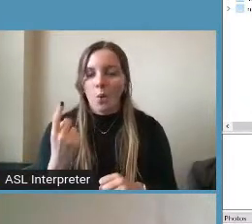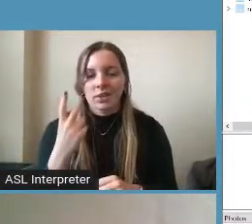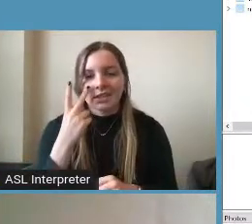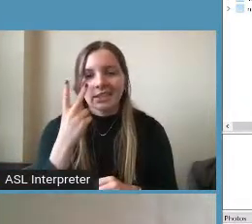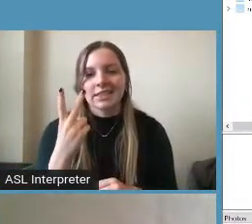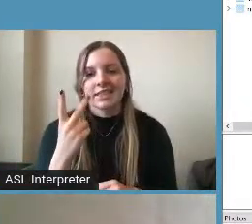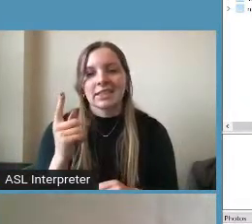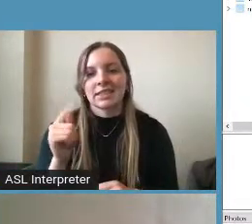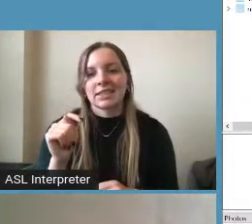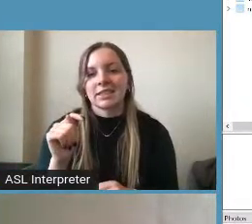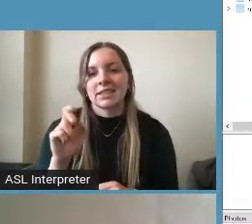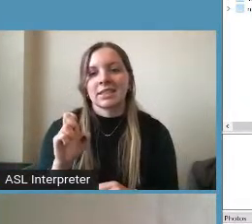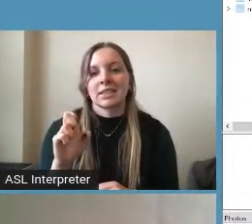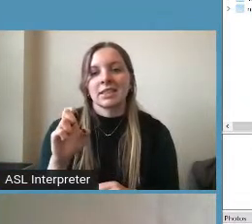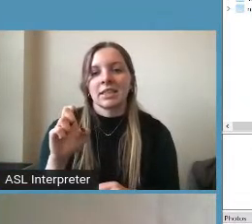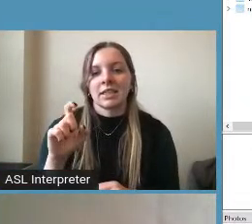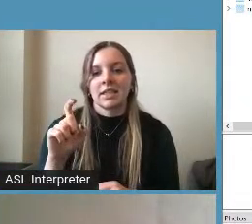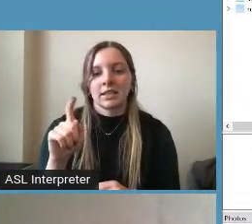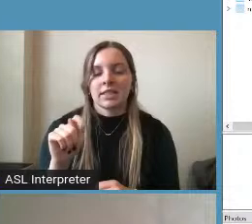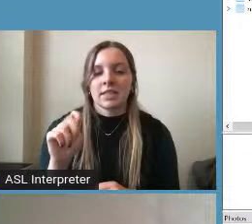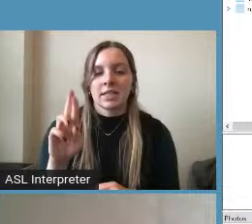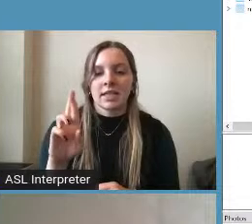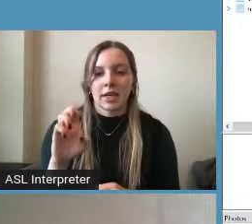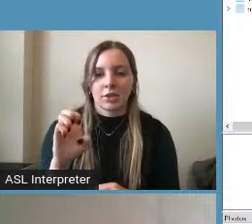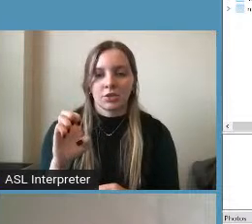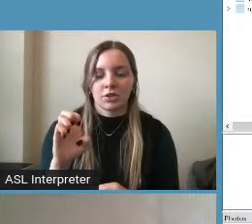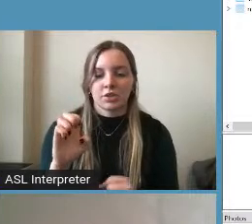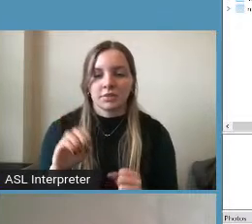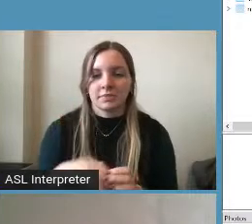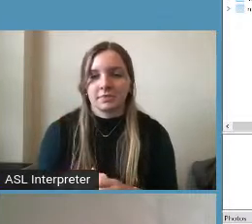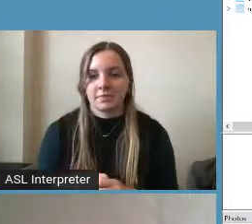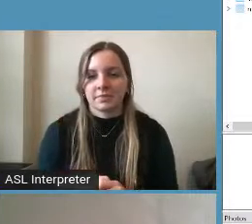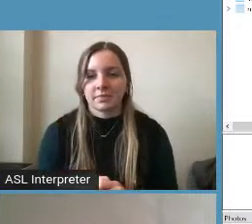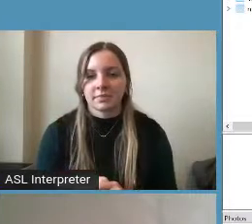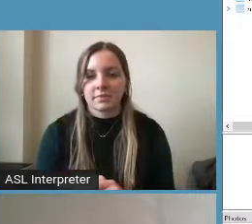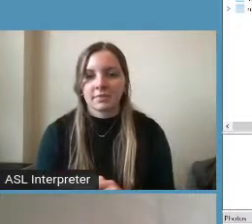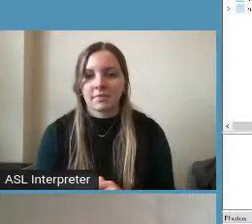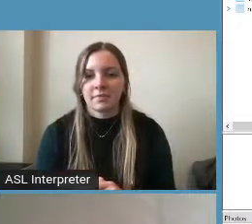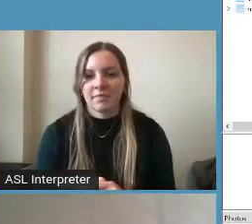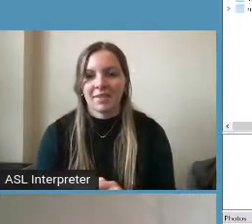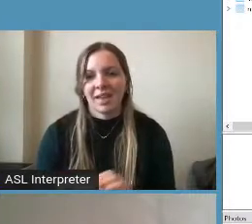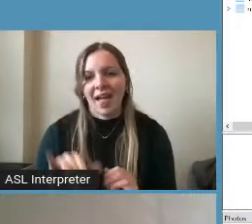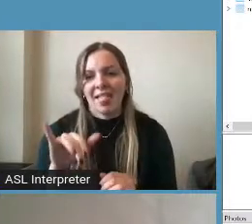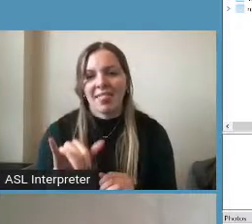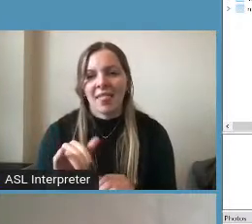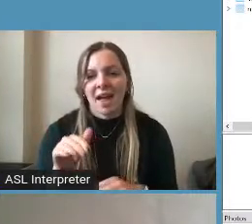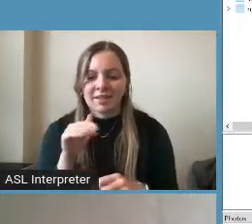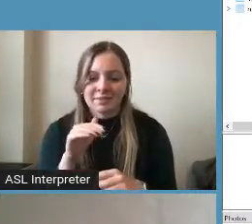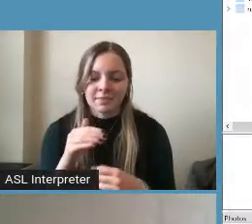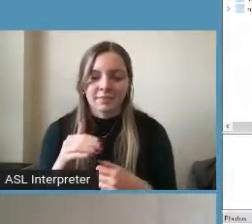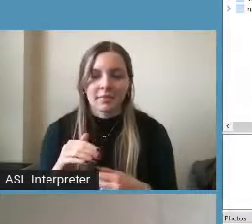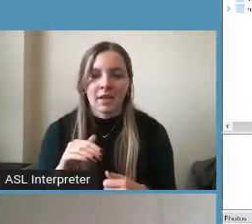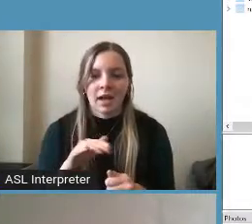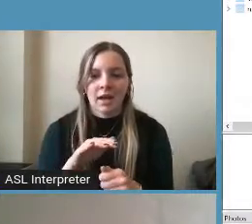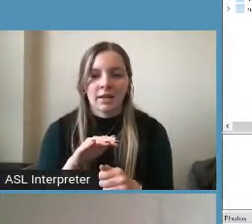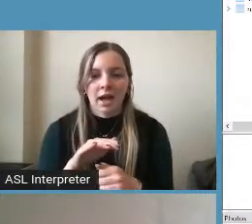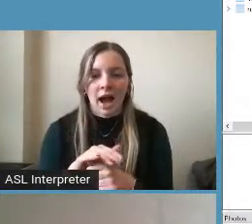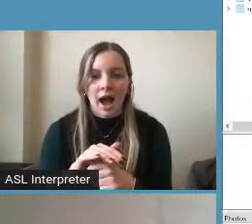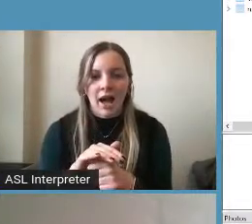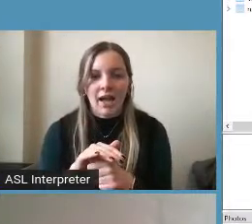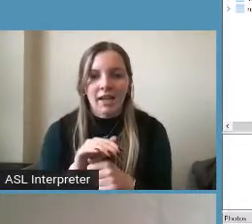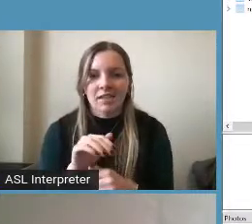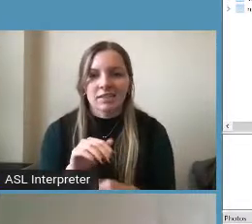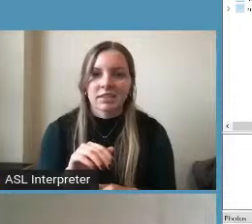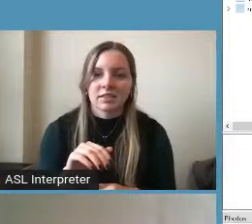map is laid over the top of the geometry. And so the texture map can hide a lot of problems in the actual geometry.